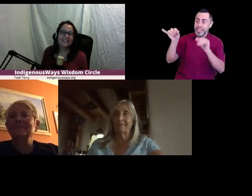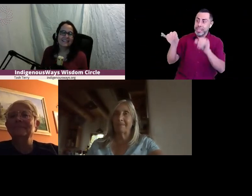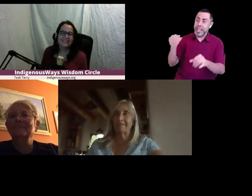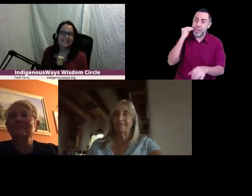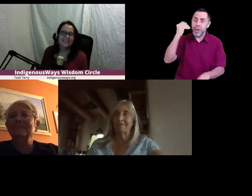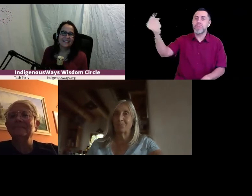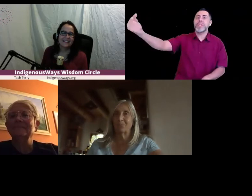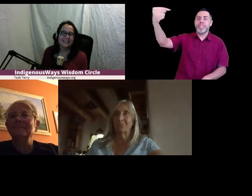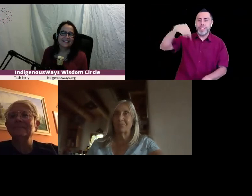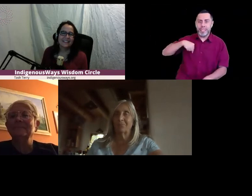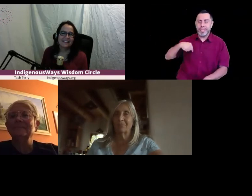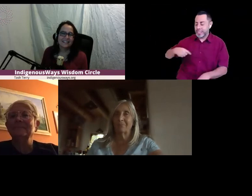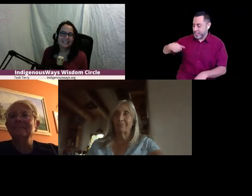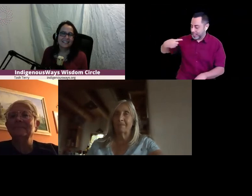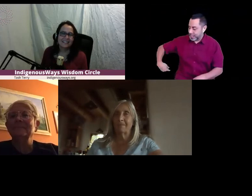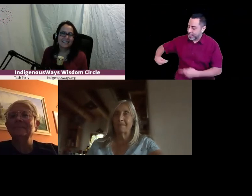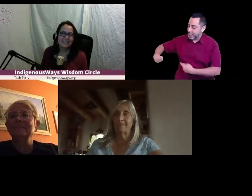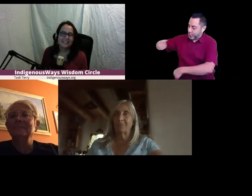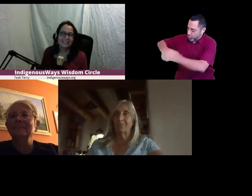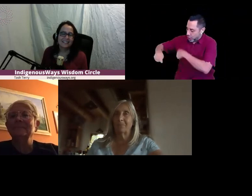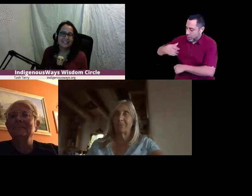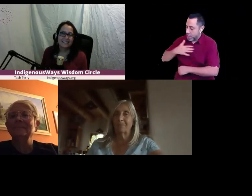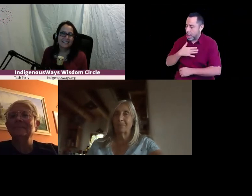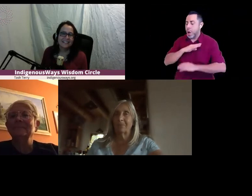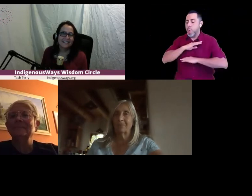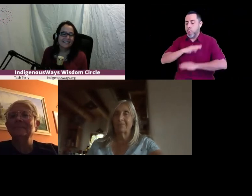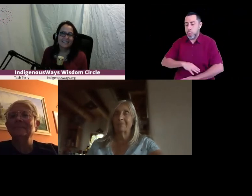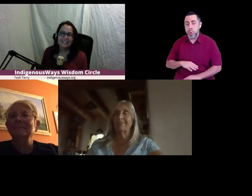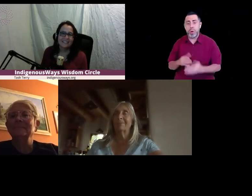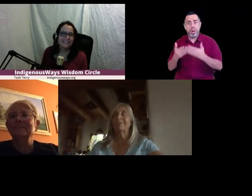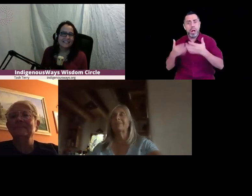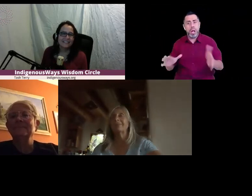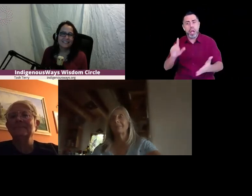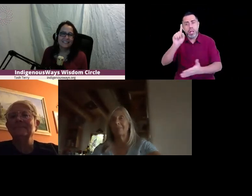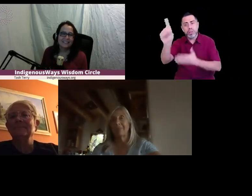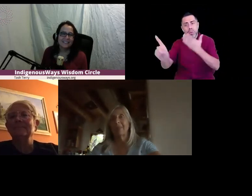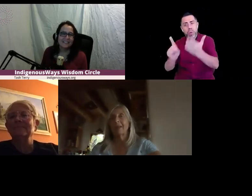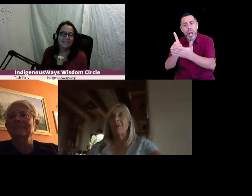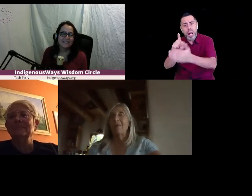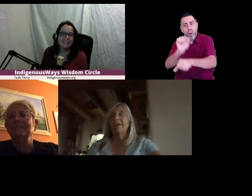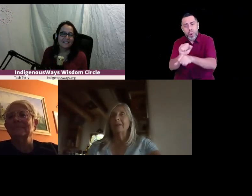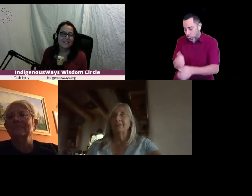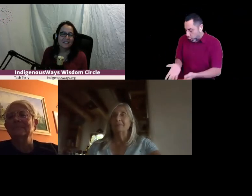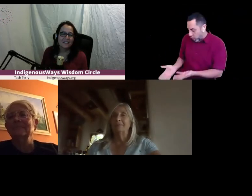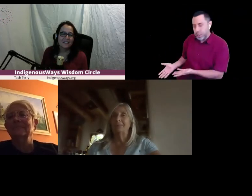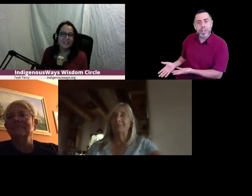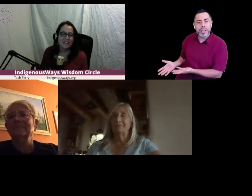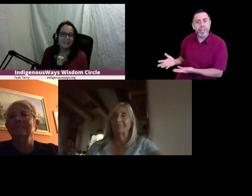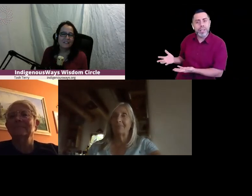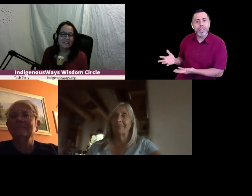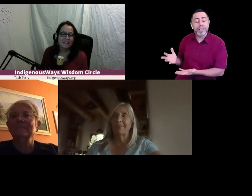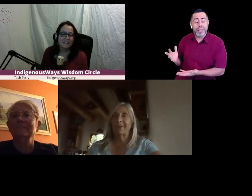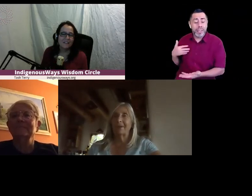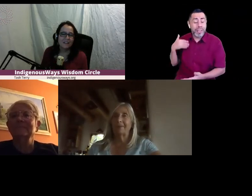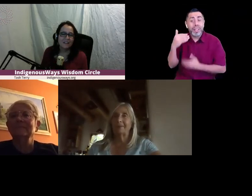my schedule. And from there, it just, it was like one thing after another. The quick visits